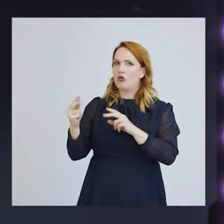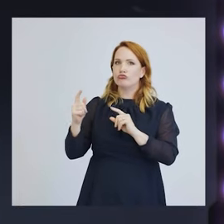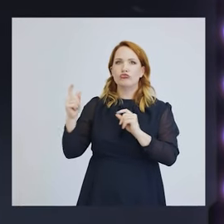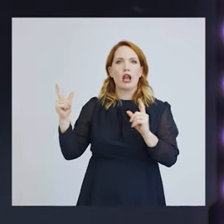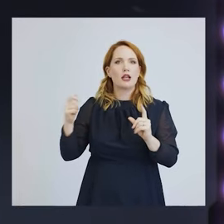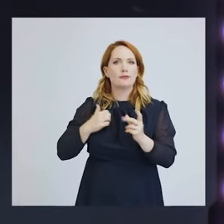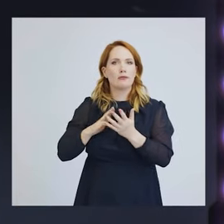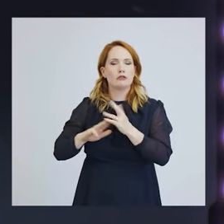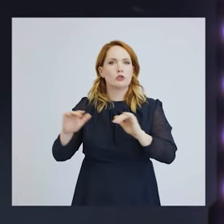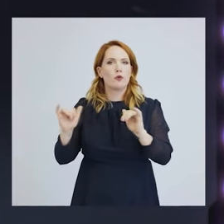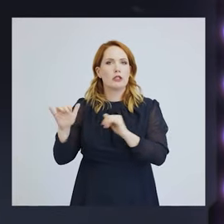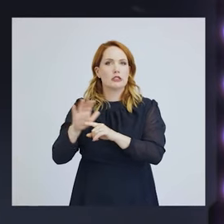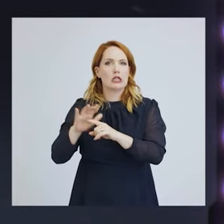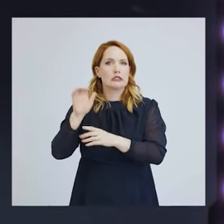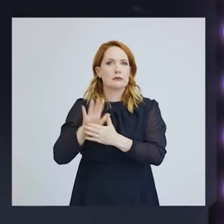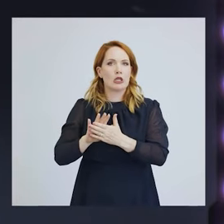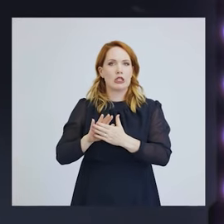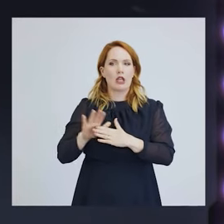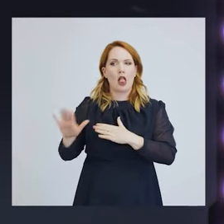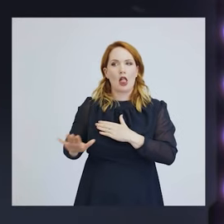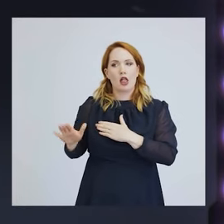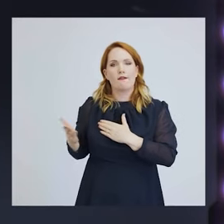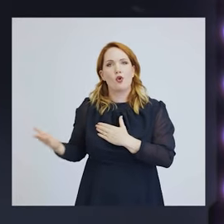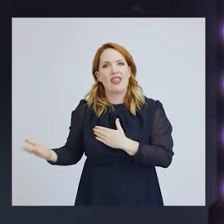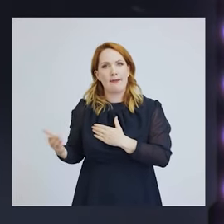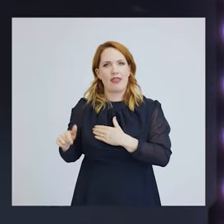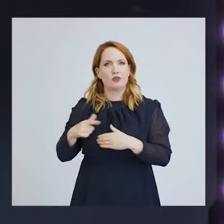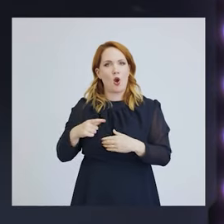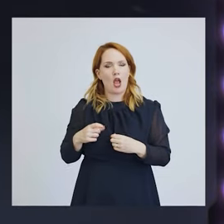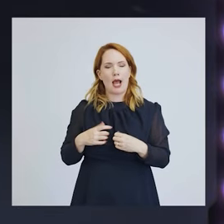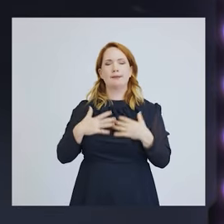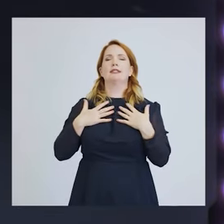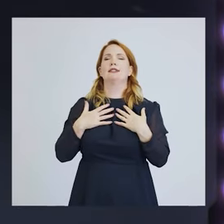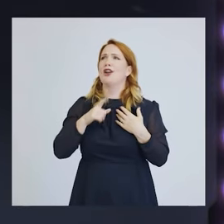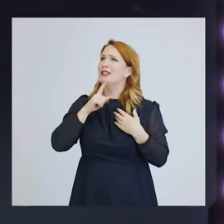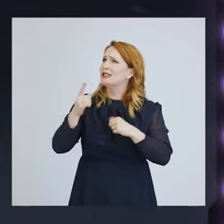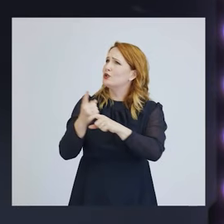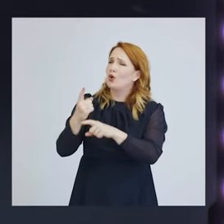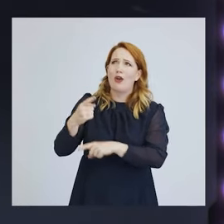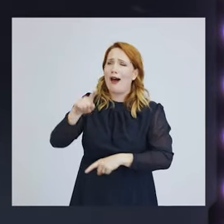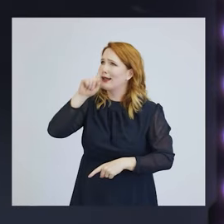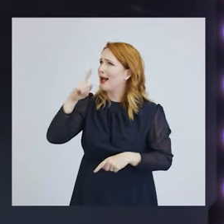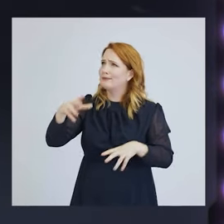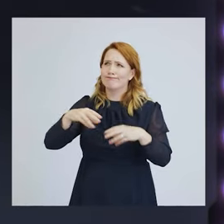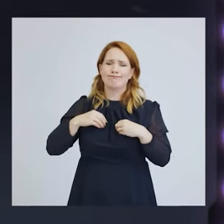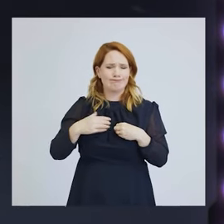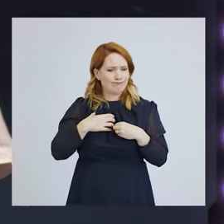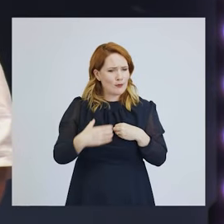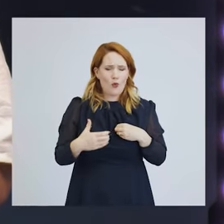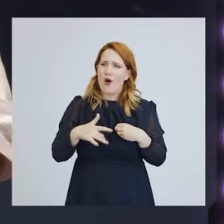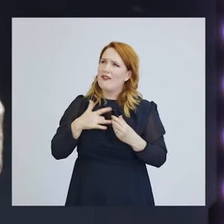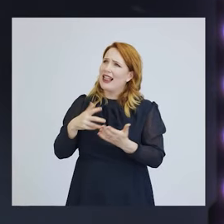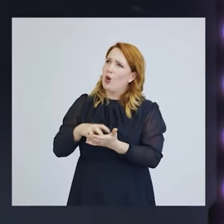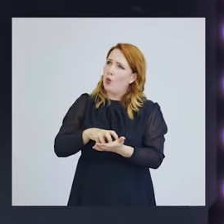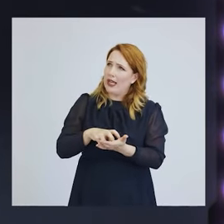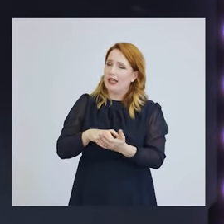so I just had this massive unloading of grief, and my heart just felt so empty. And I said to God, God, I can't take anymore.